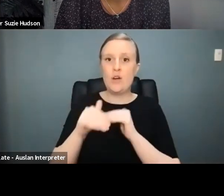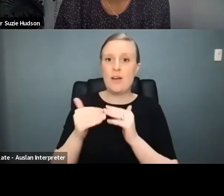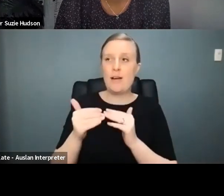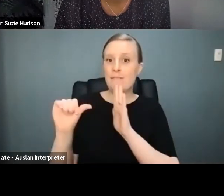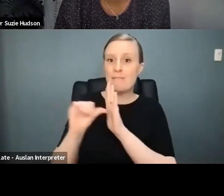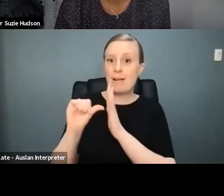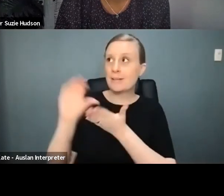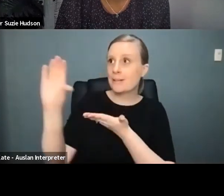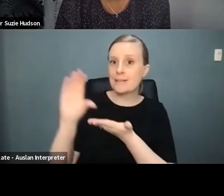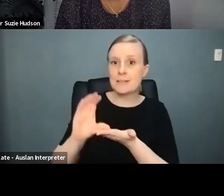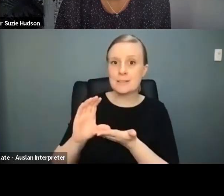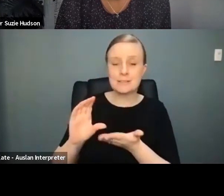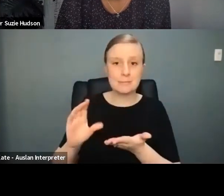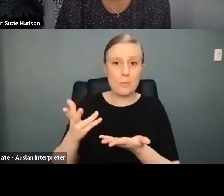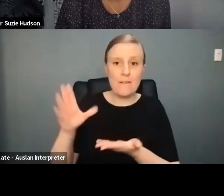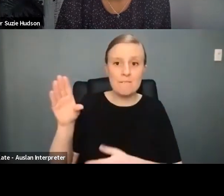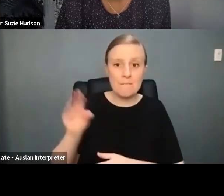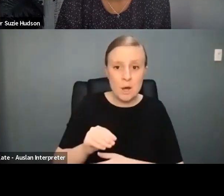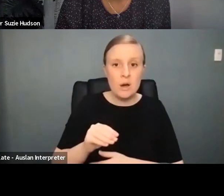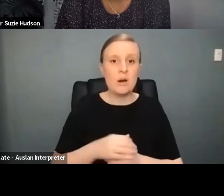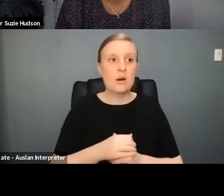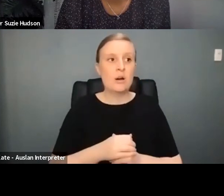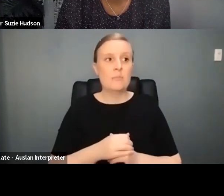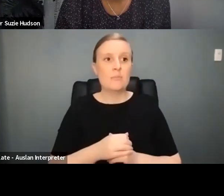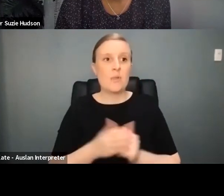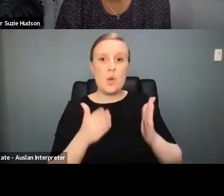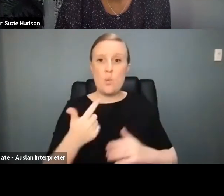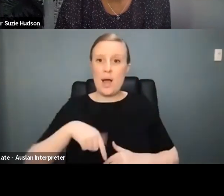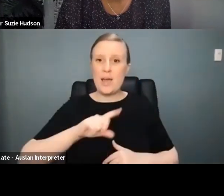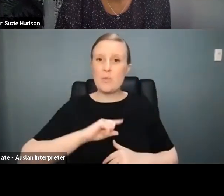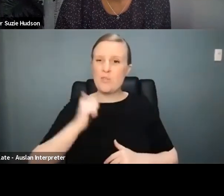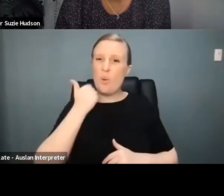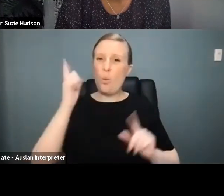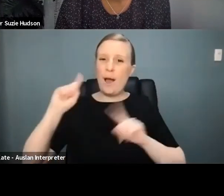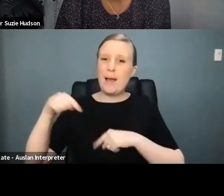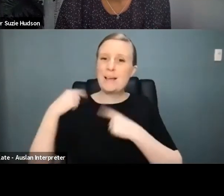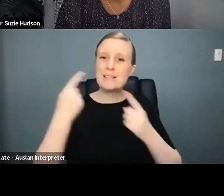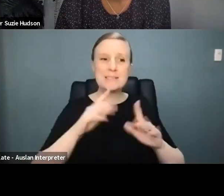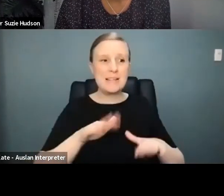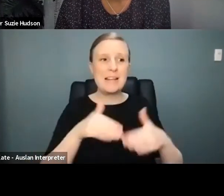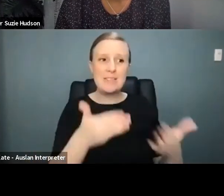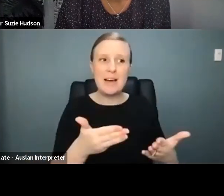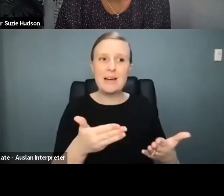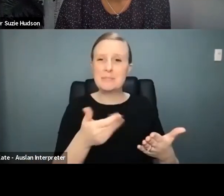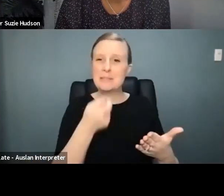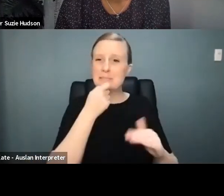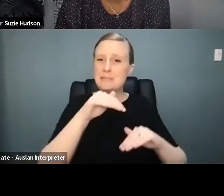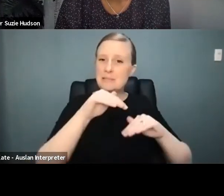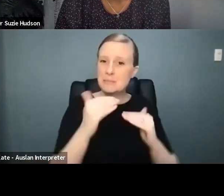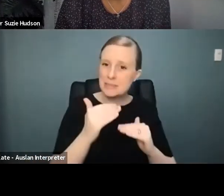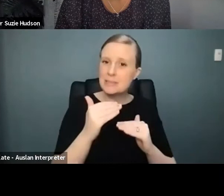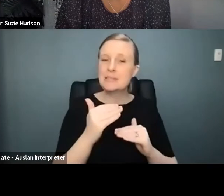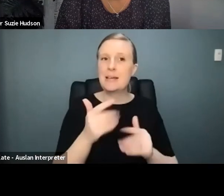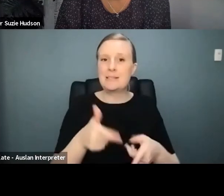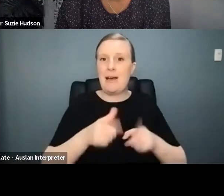have traditionally delivered things does hamper some of that innovation. And so I suppose what is